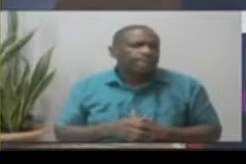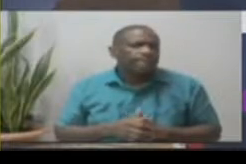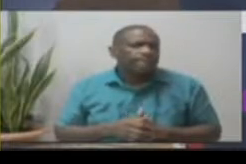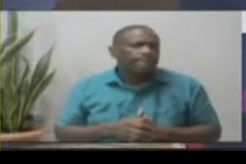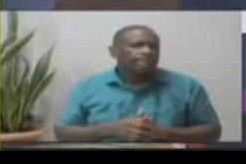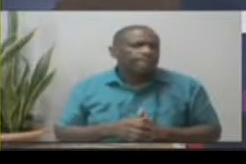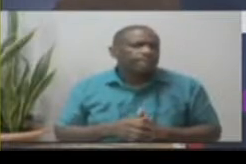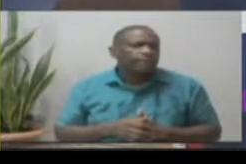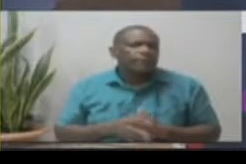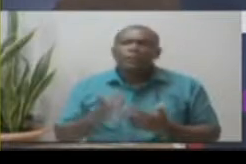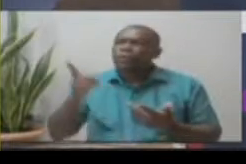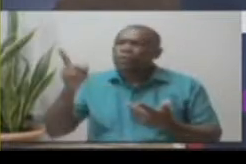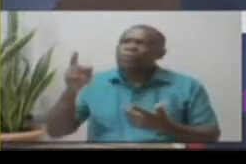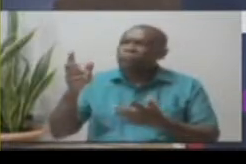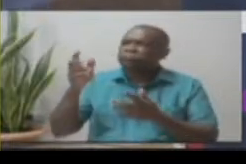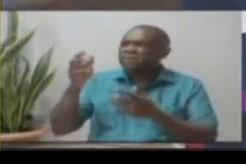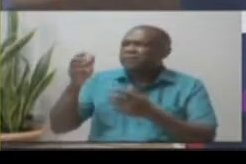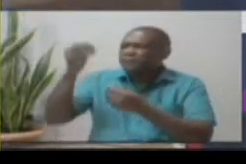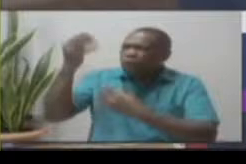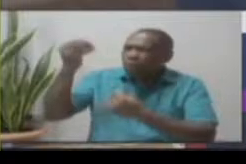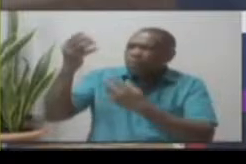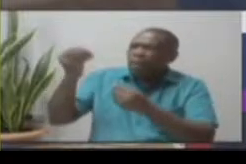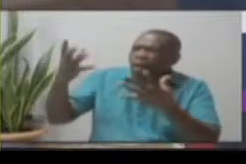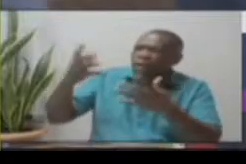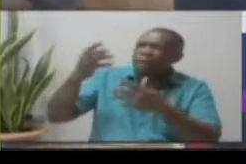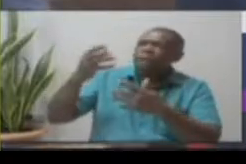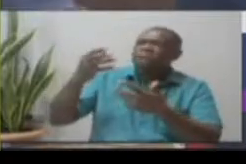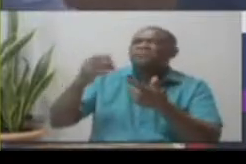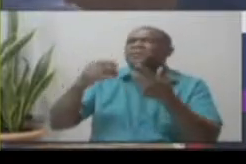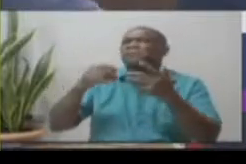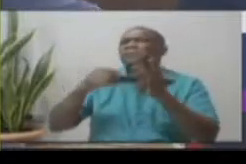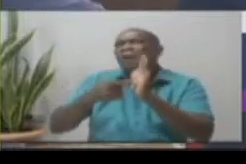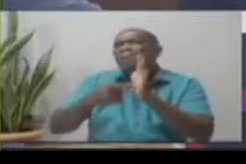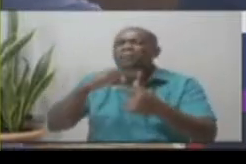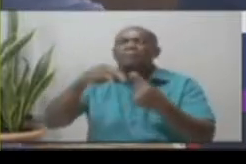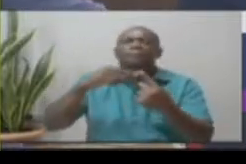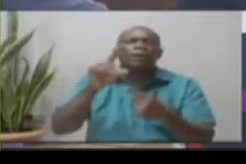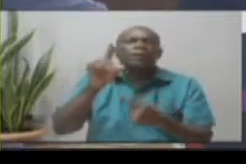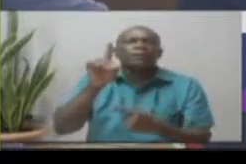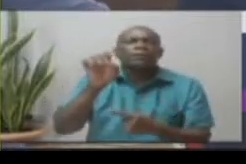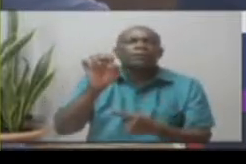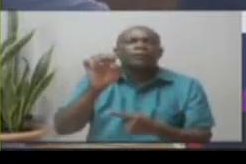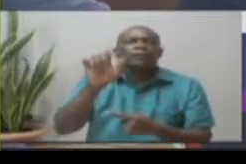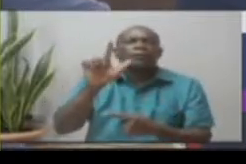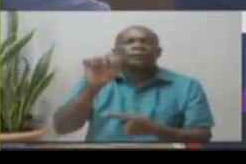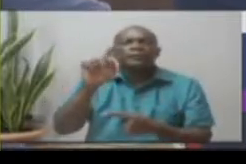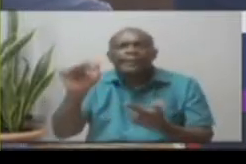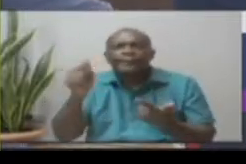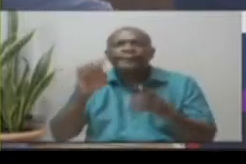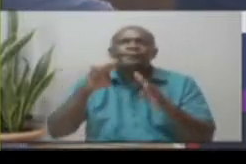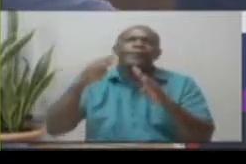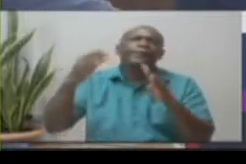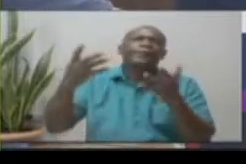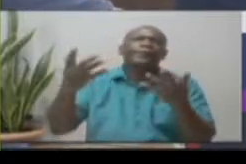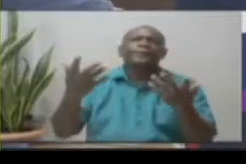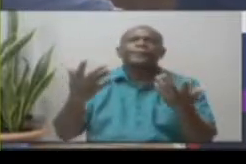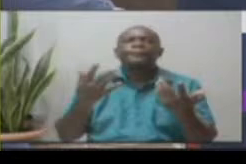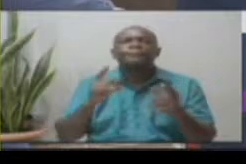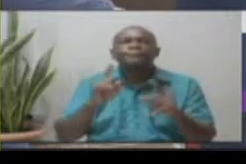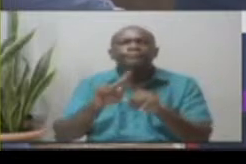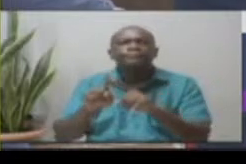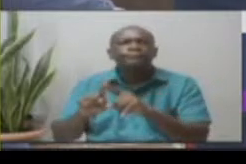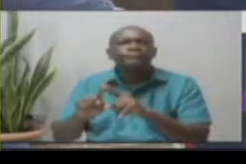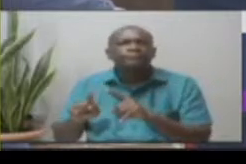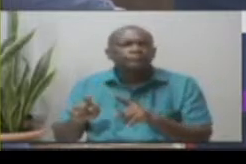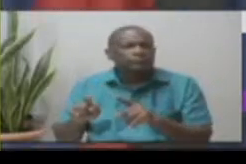variant, the Delta Plus variant, there is a concern that with the reopening of the borders as you described it, we could be facing this major challenge with those